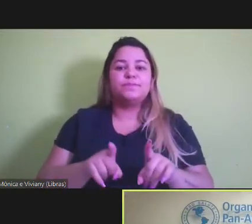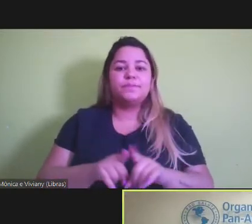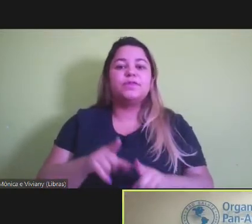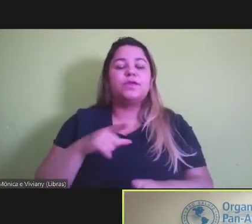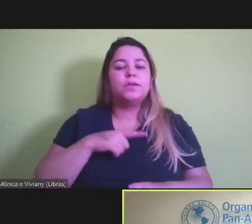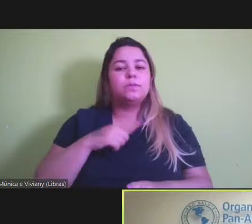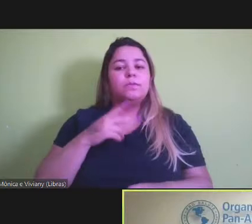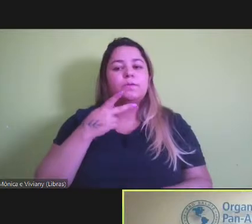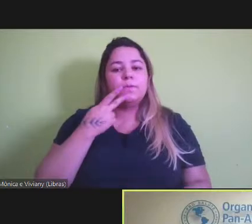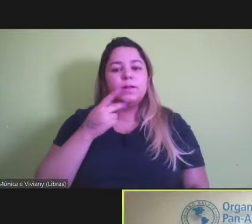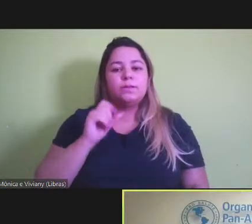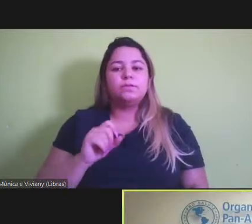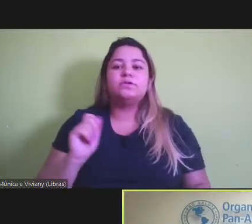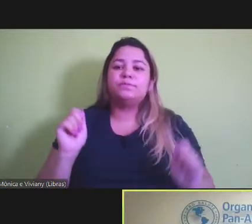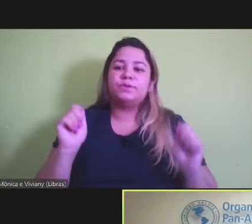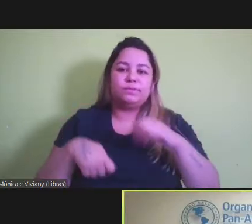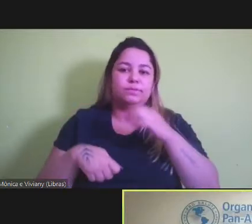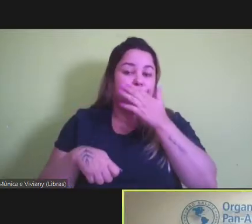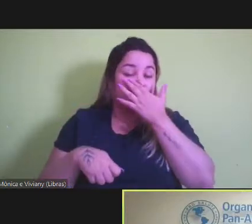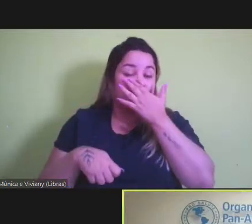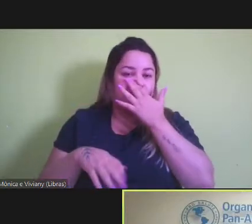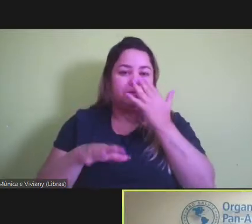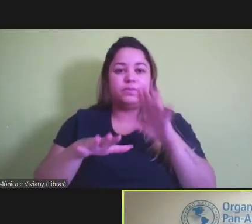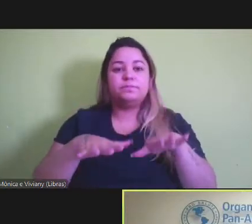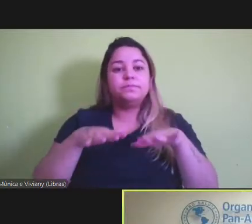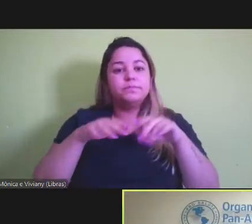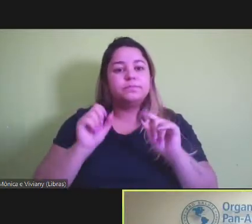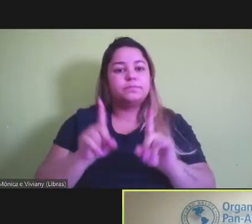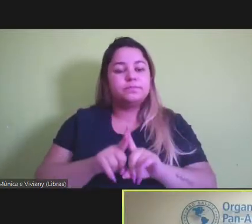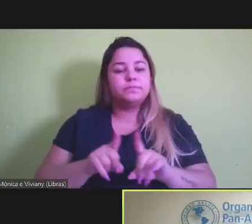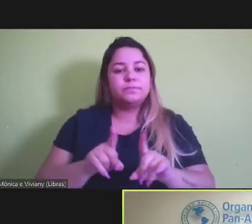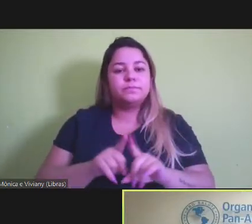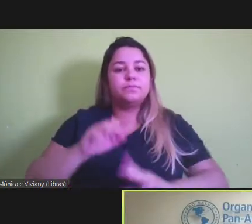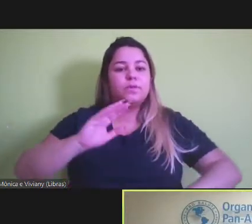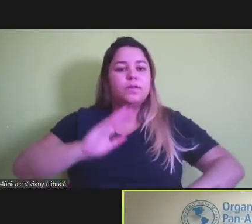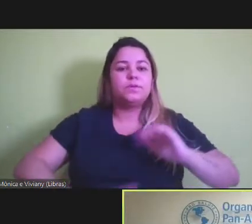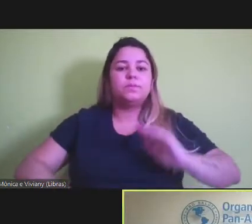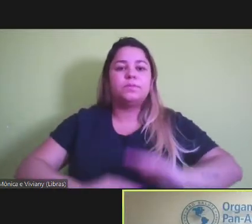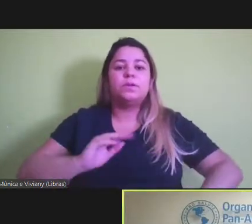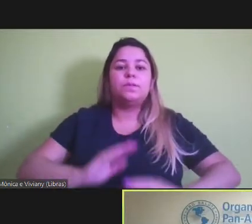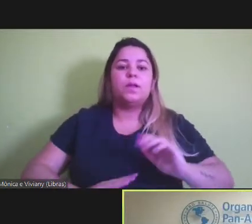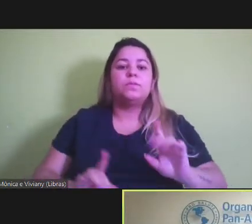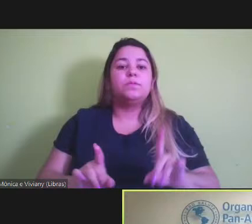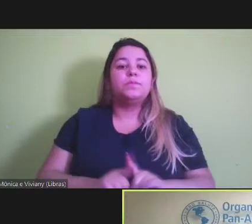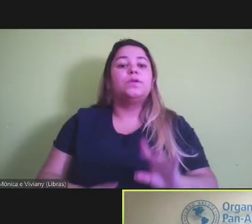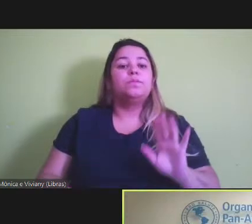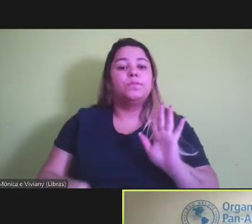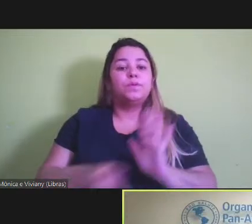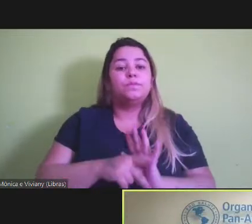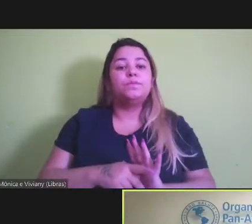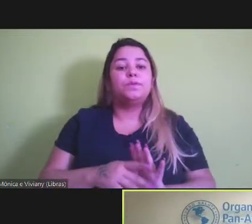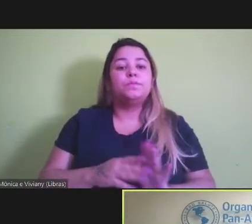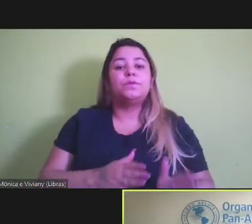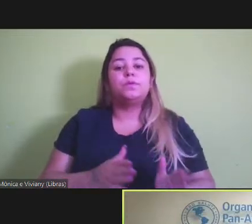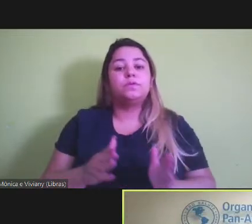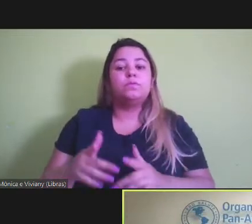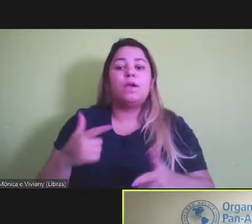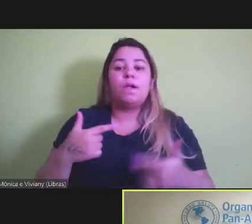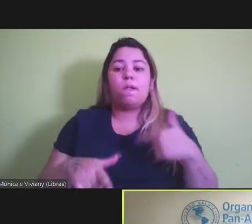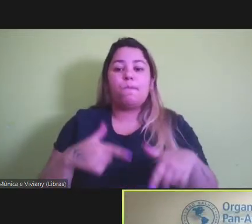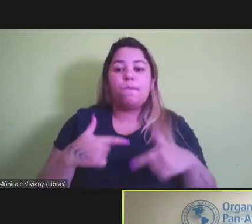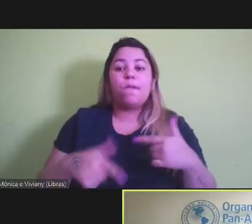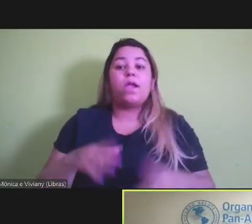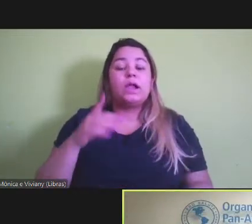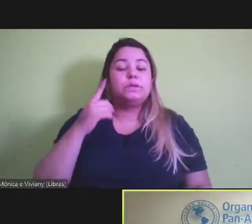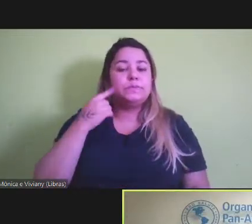mentioning the access that were talked about in about the need of different professionals